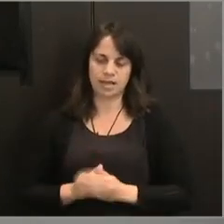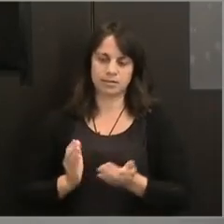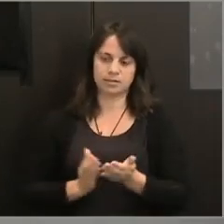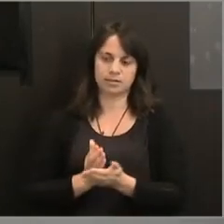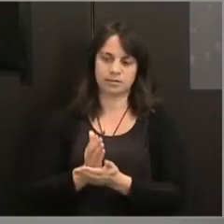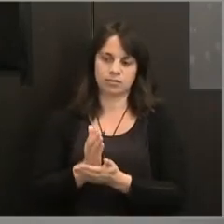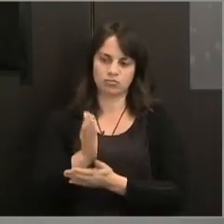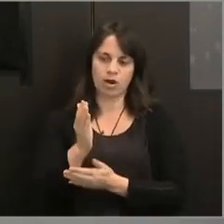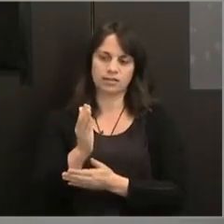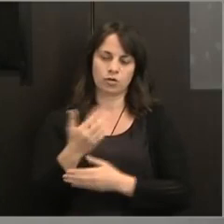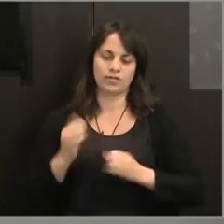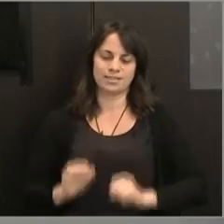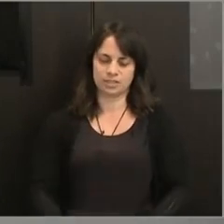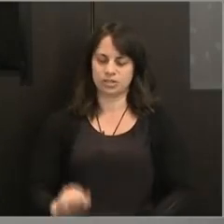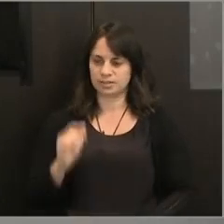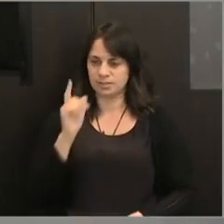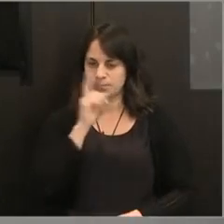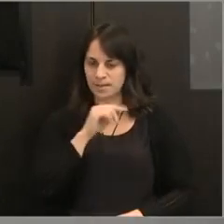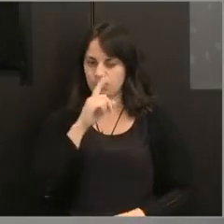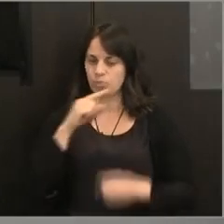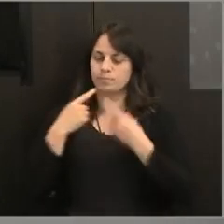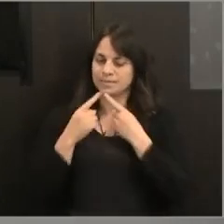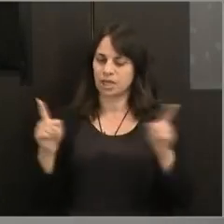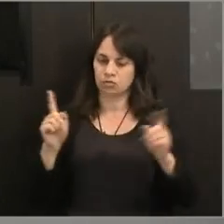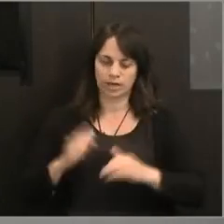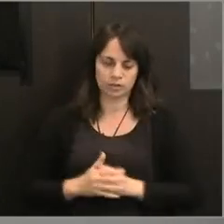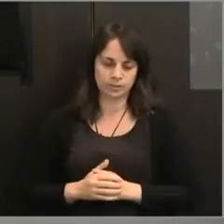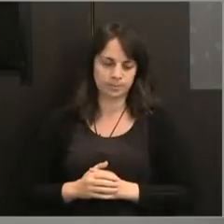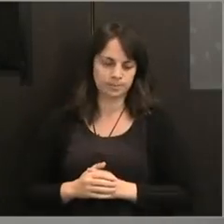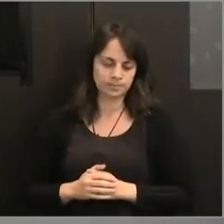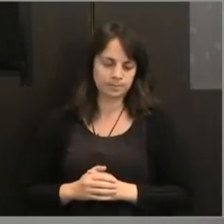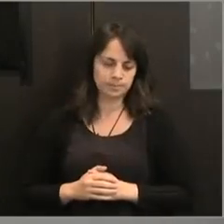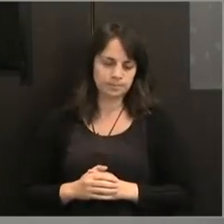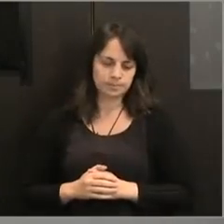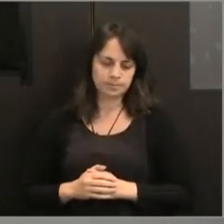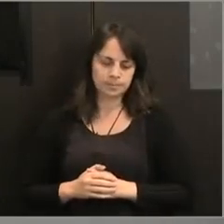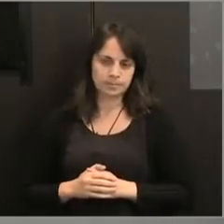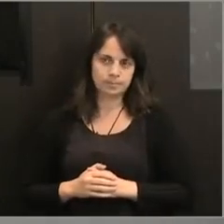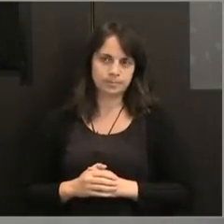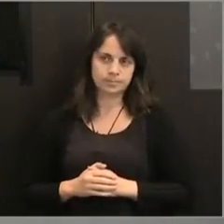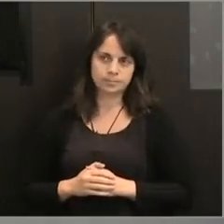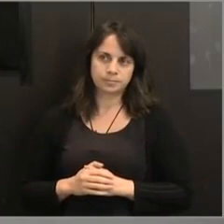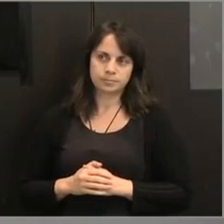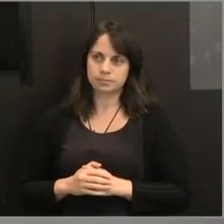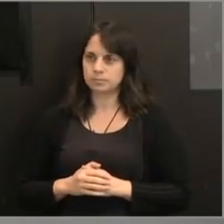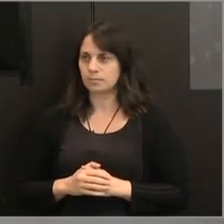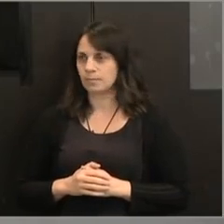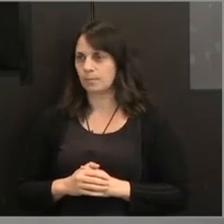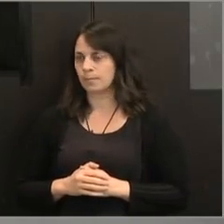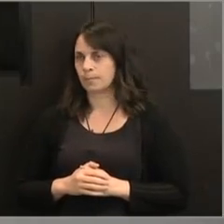of Indigenous peoples, because there was no extant or